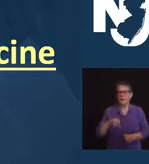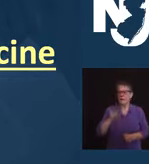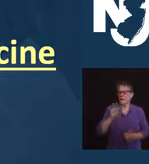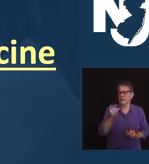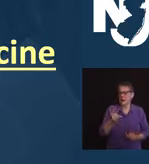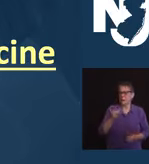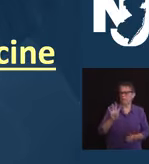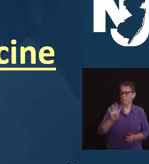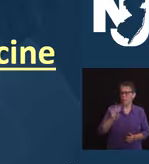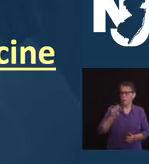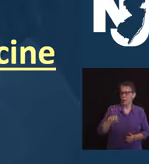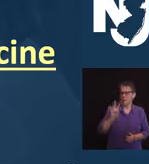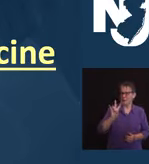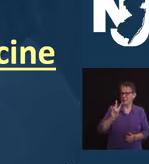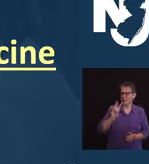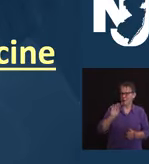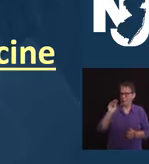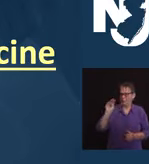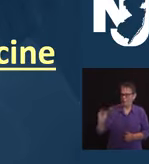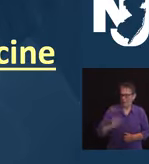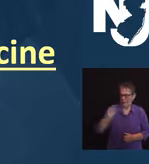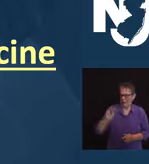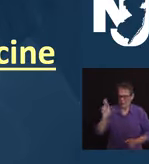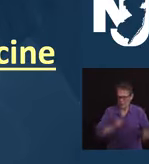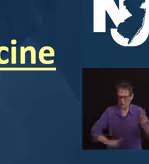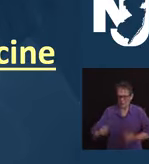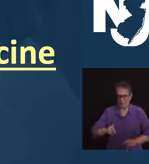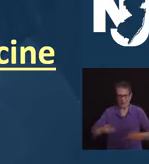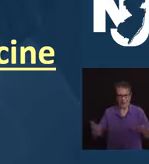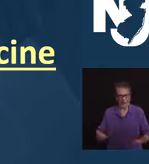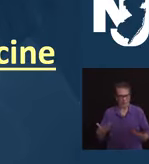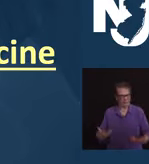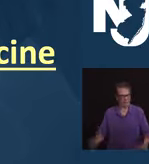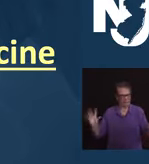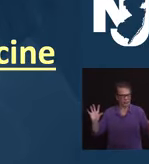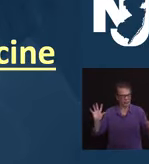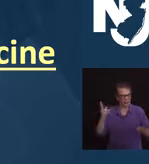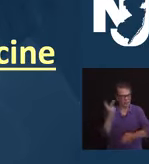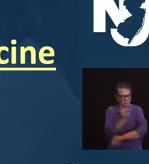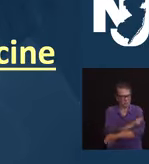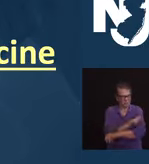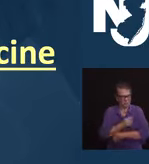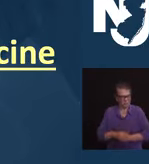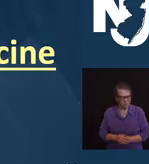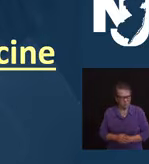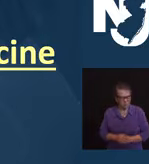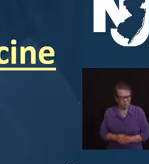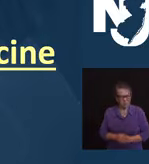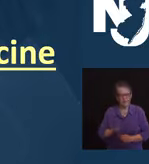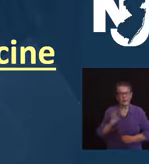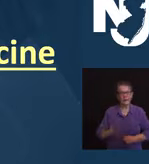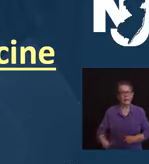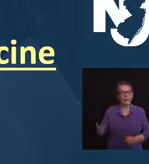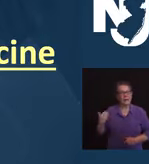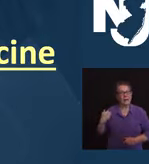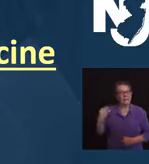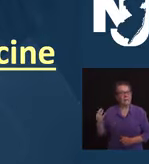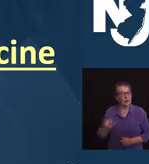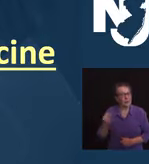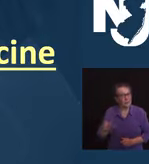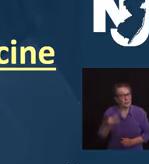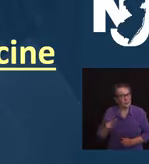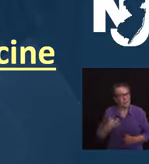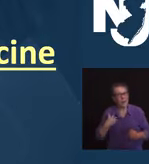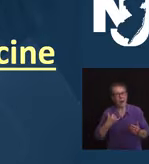or study in the great state of New Jersey. I had a very good call Friday afternoon with the White House COVID coordinator,